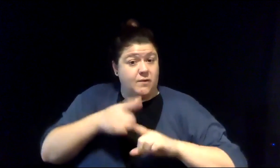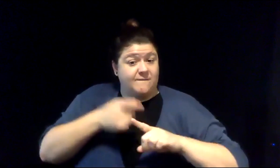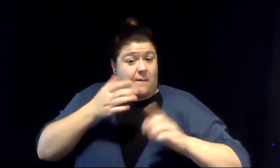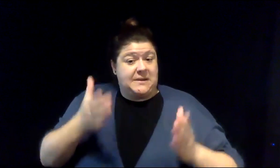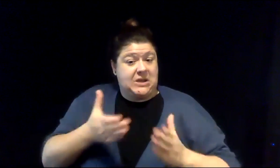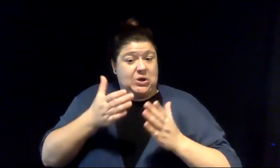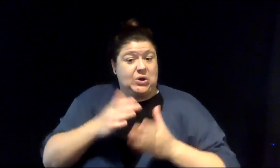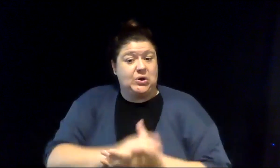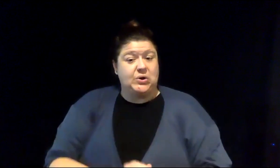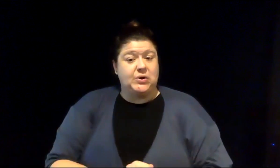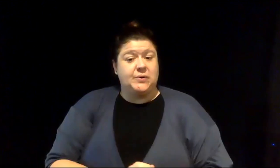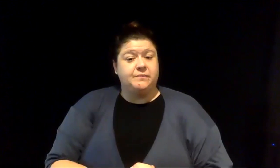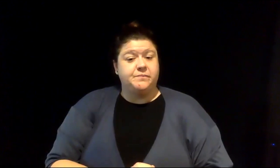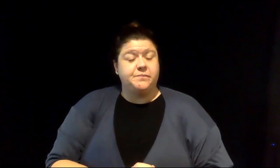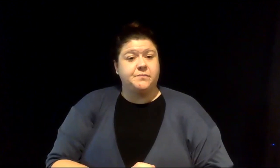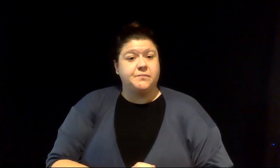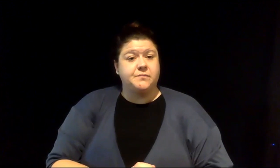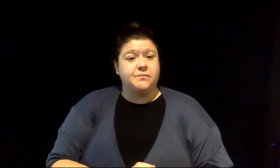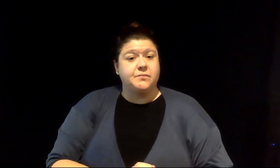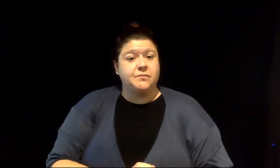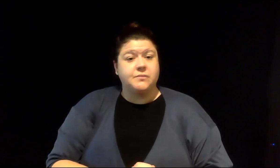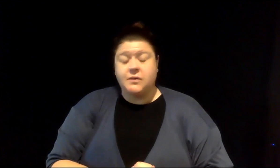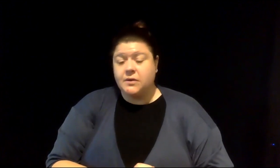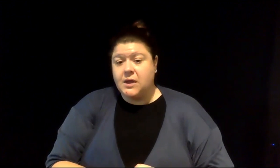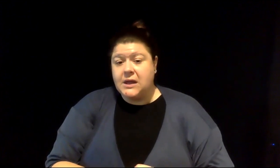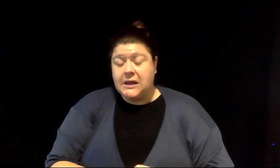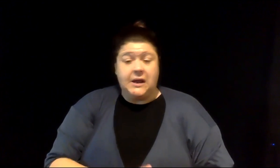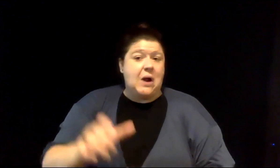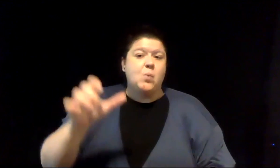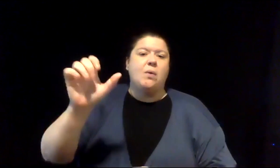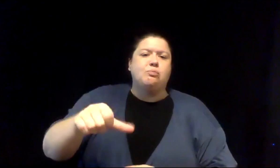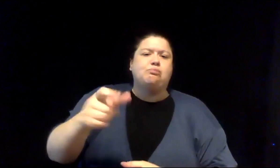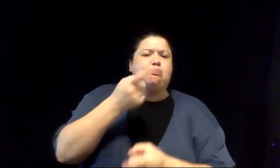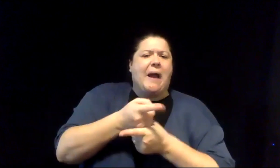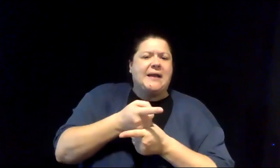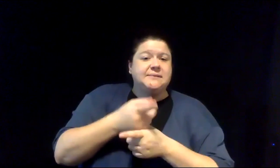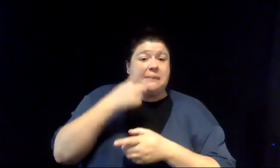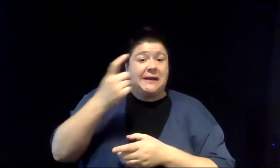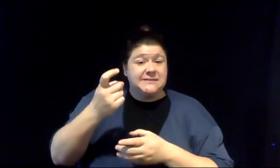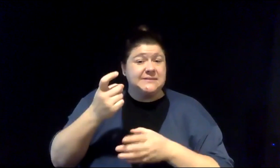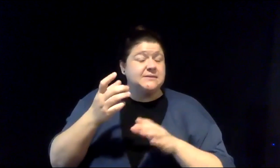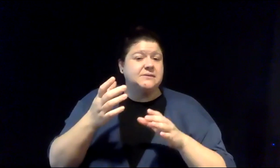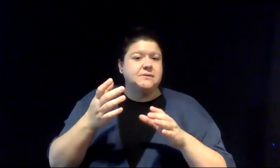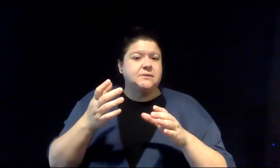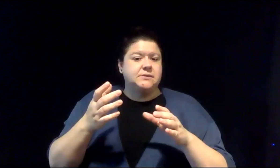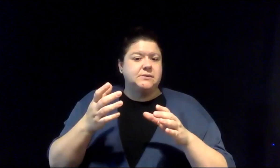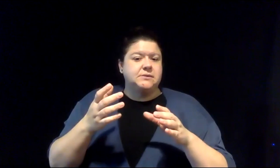up, but yeah. Mm-hmm. Yeah, right. Because it's,